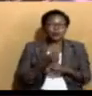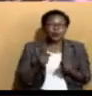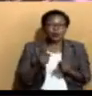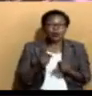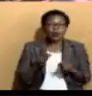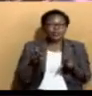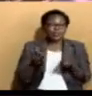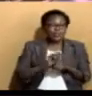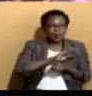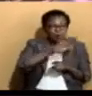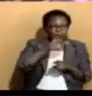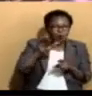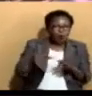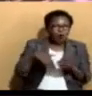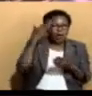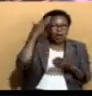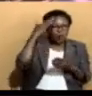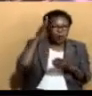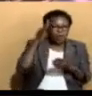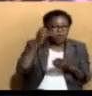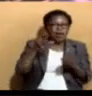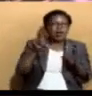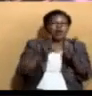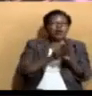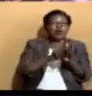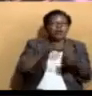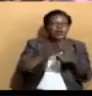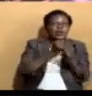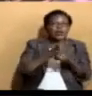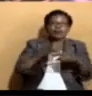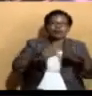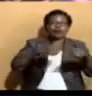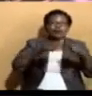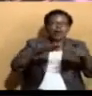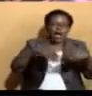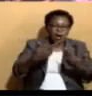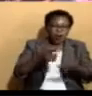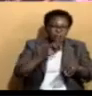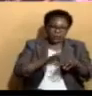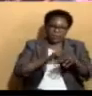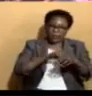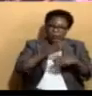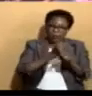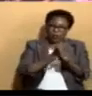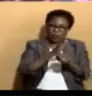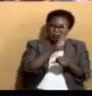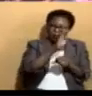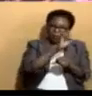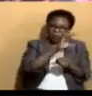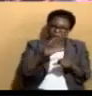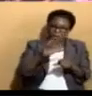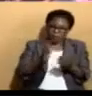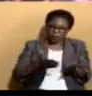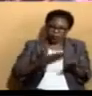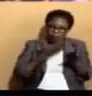And we are all familiar with the legislative process. When a bill to amend is presented to the House, it